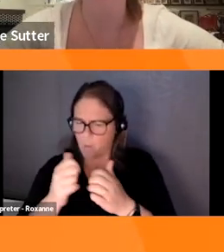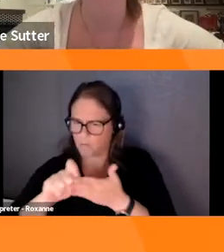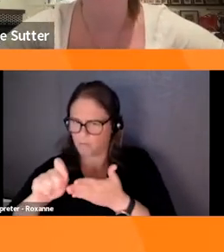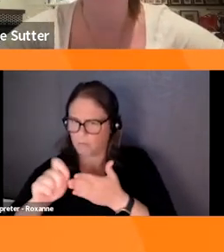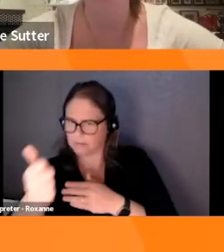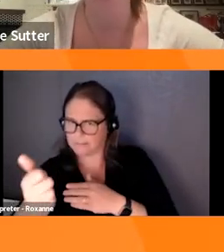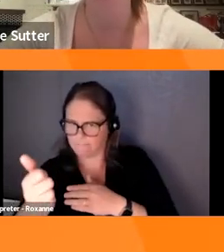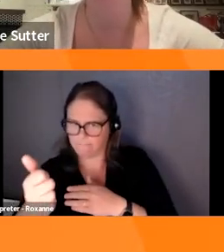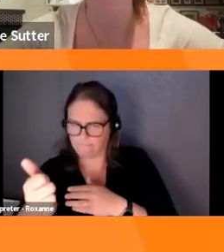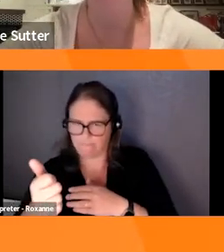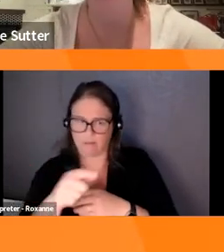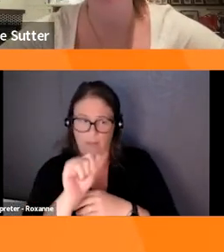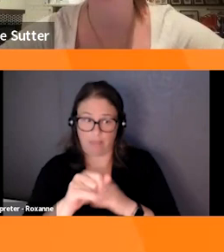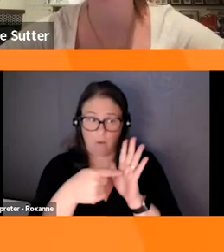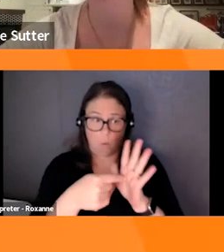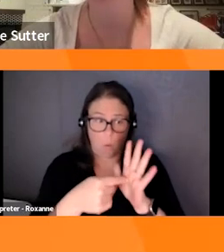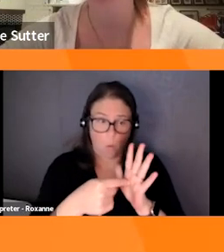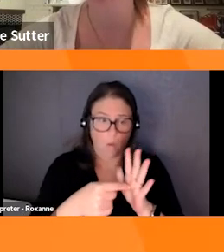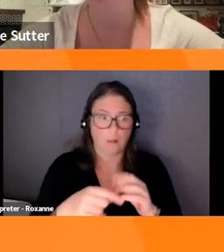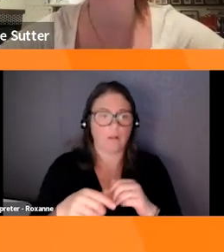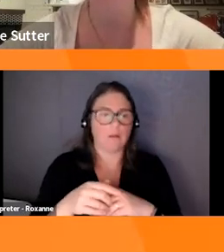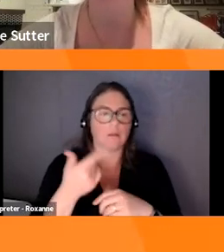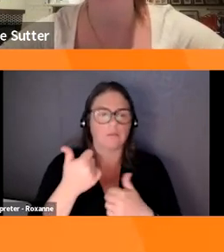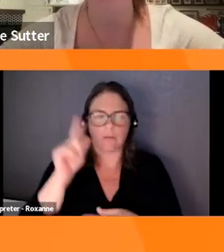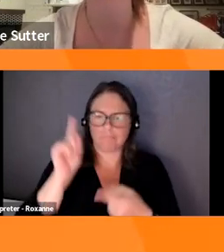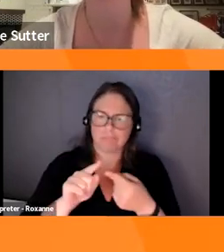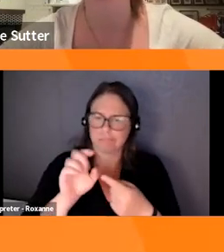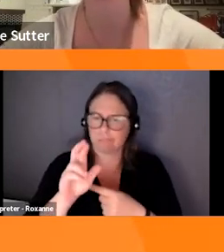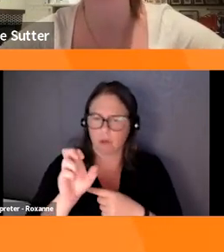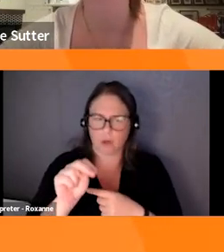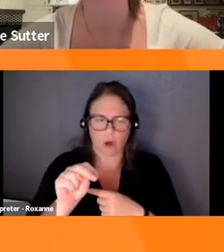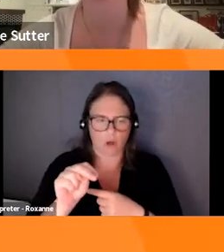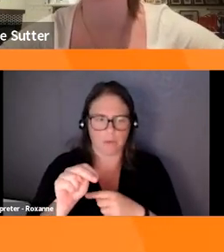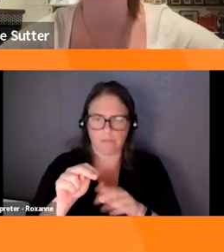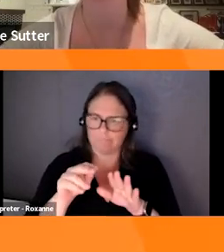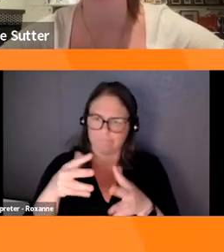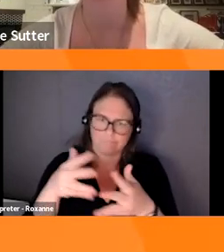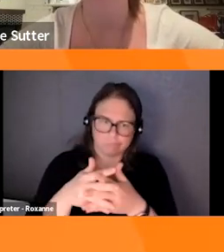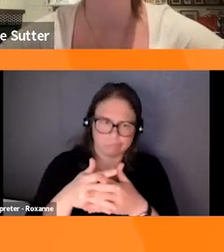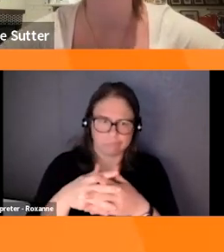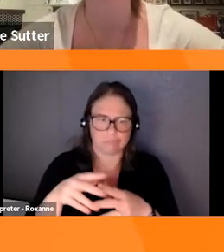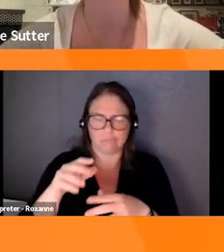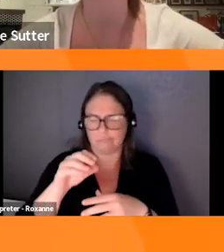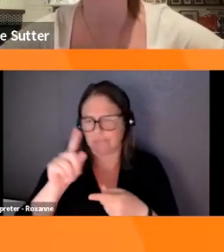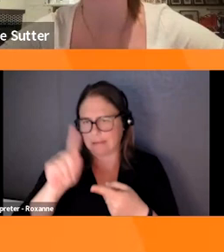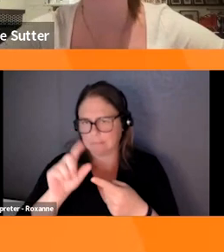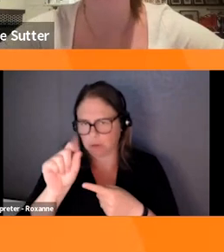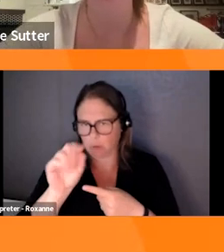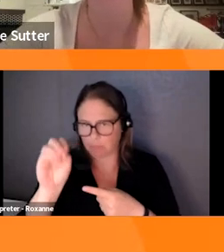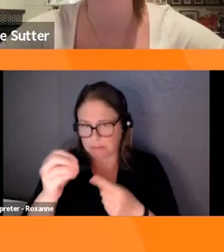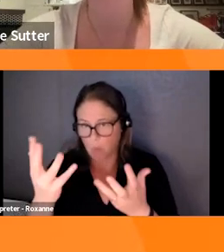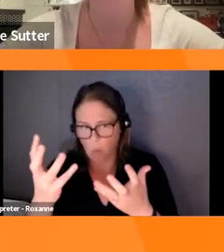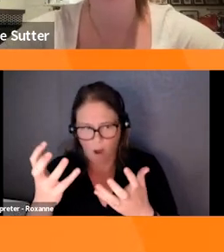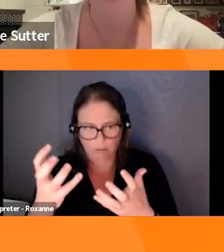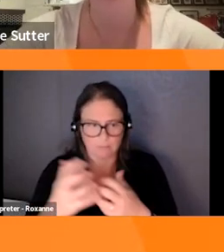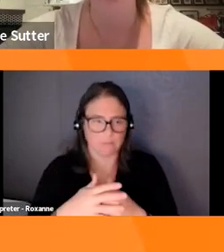2 years by implementing a sustainability plan that includes energy efficiency measures, switching to renewables,